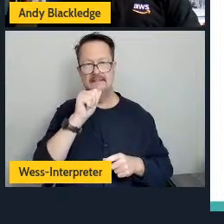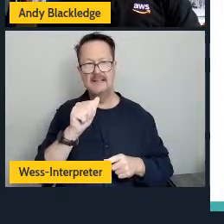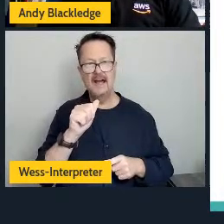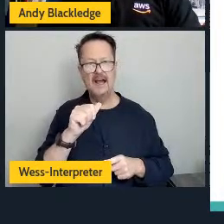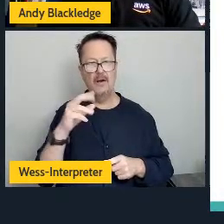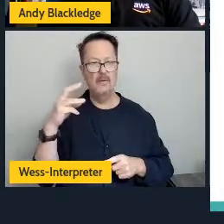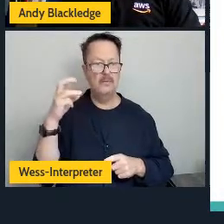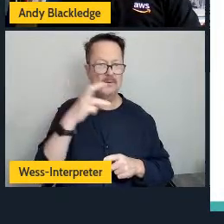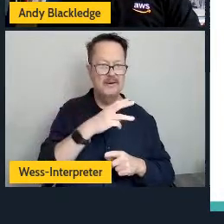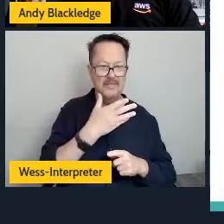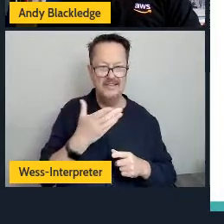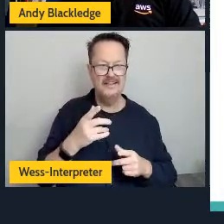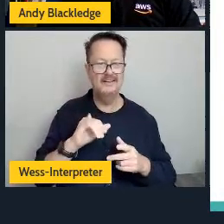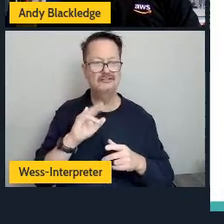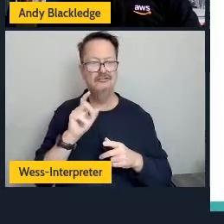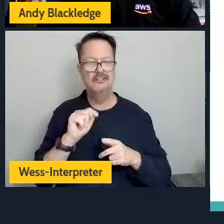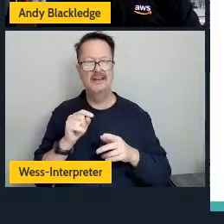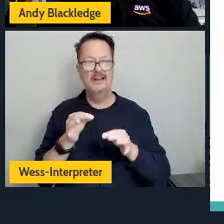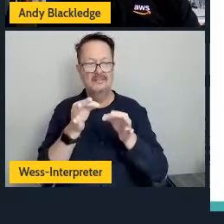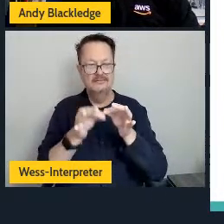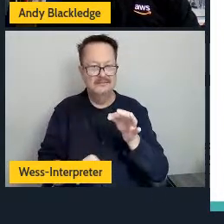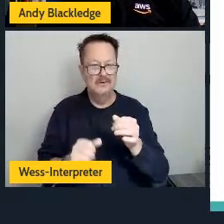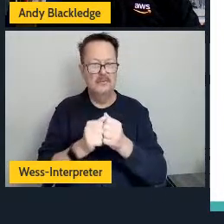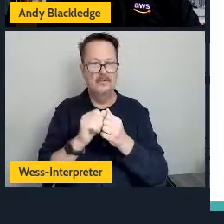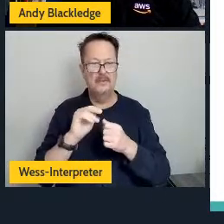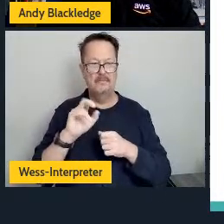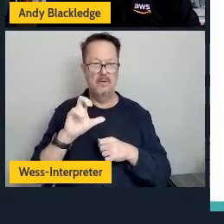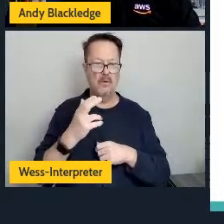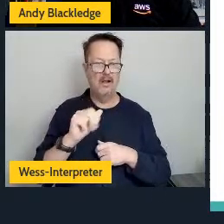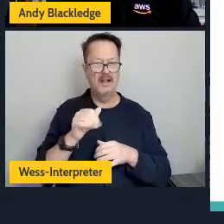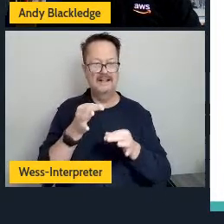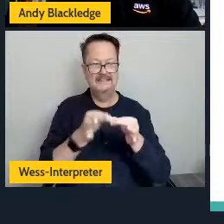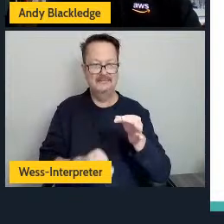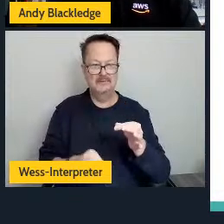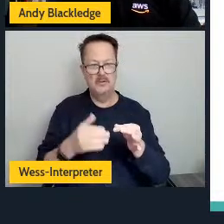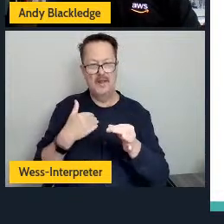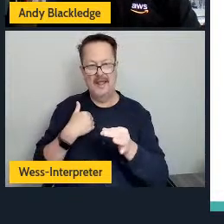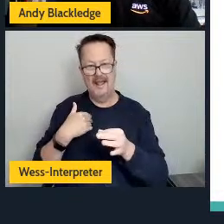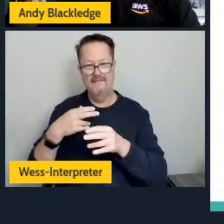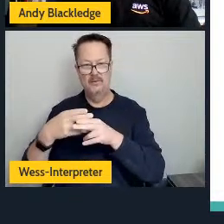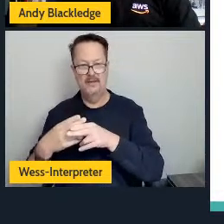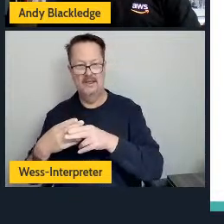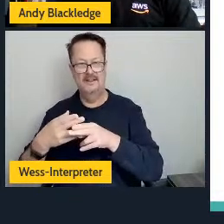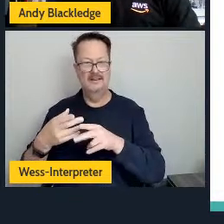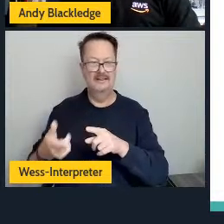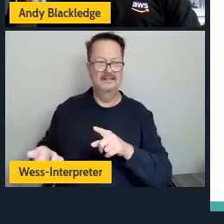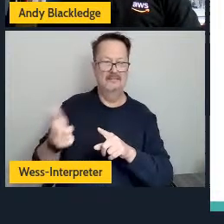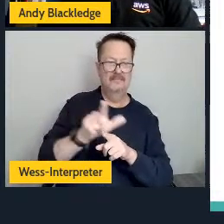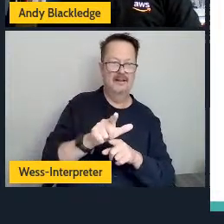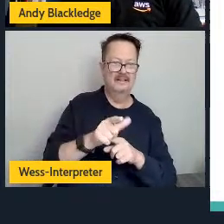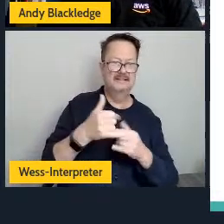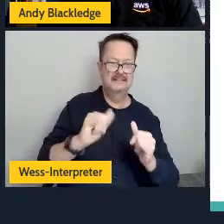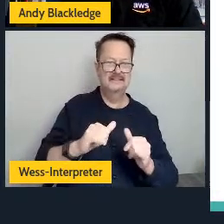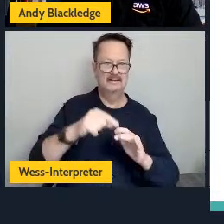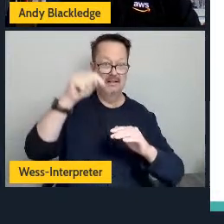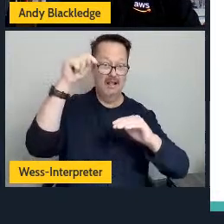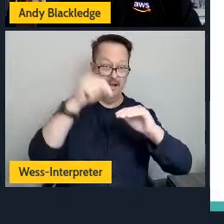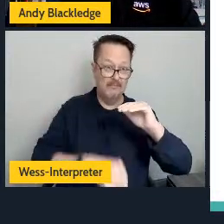the mocha with like the different steps. Well, there's the weight there, but still it's very like